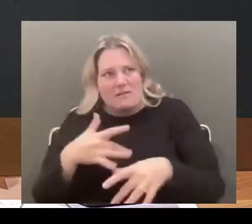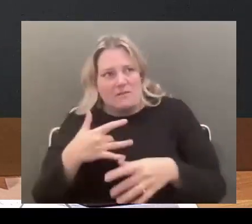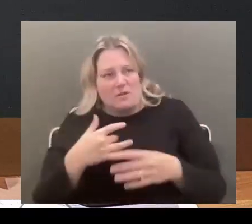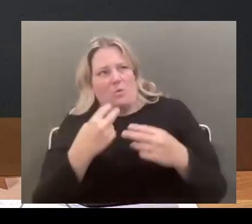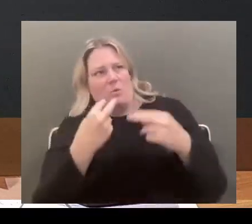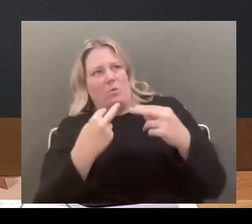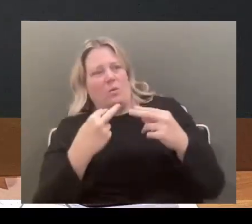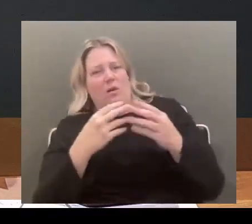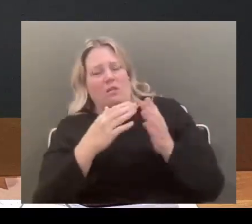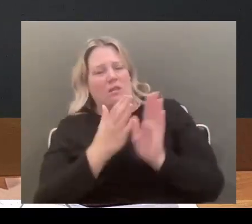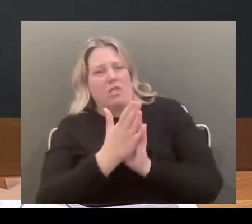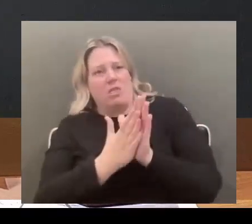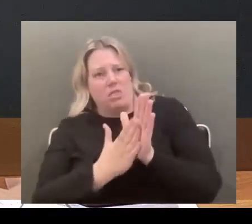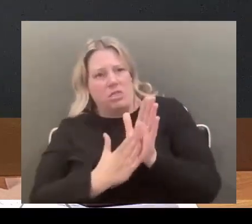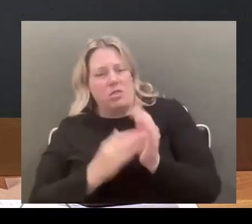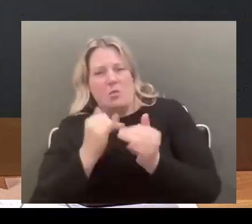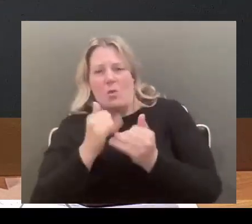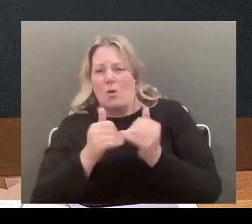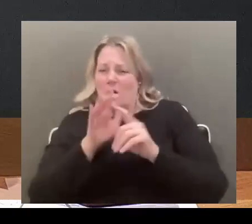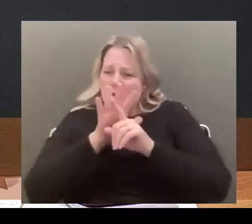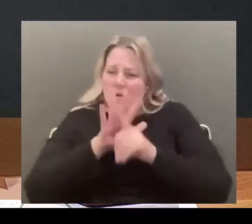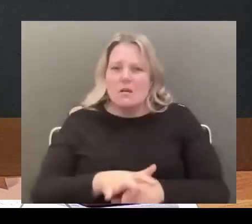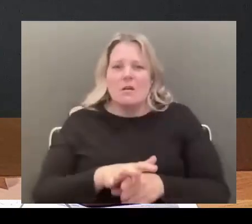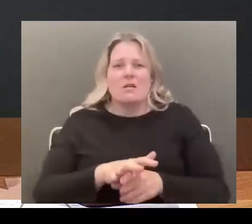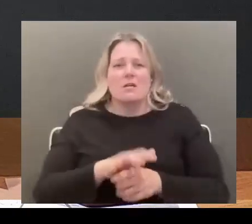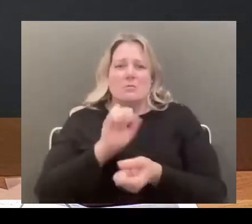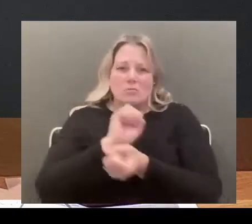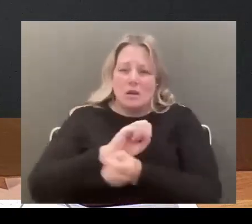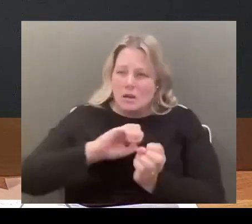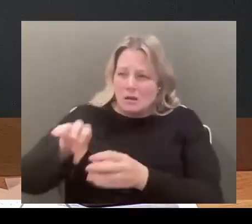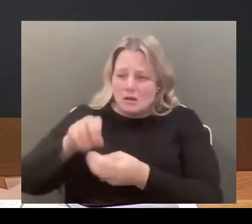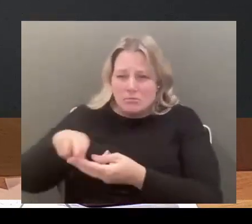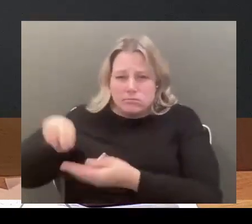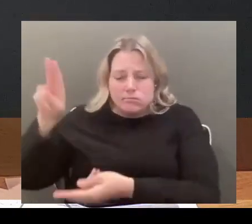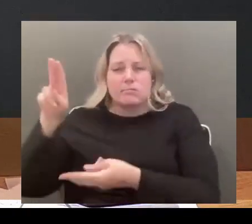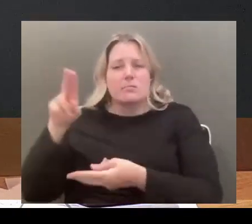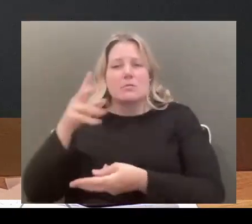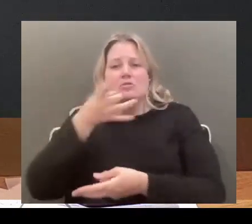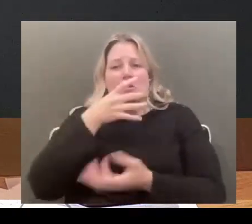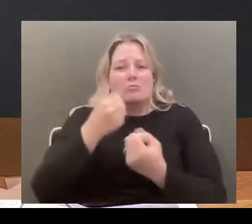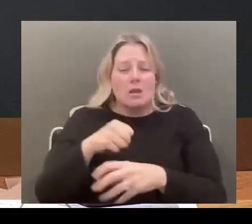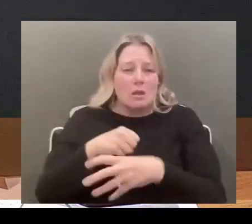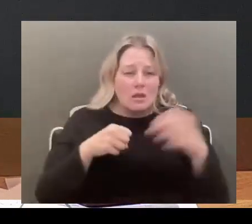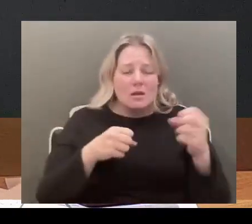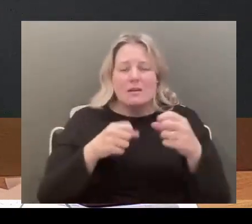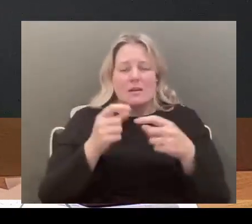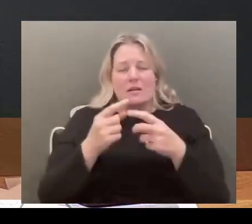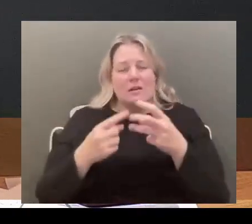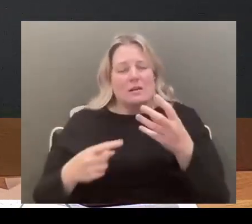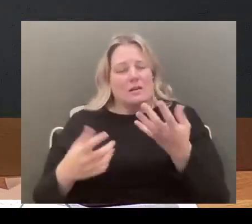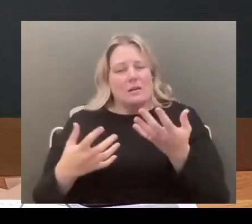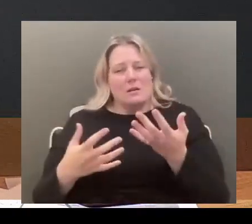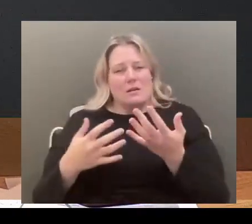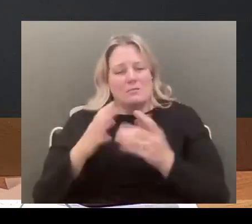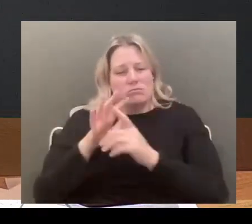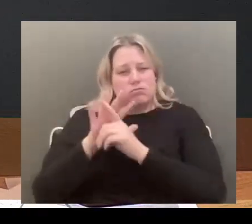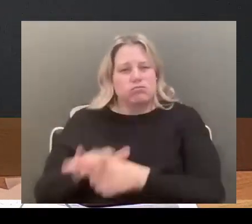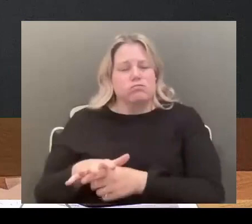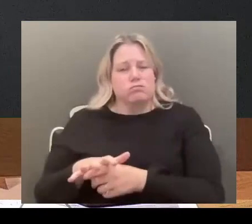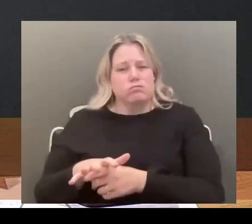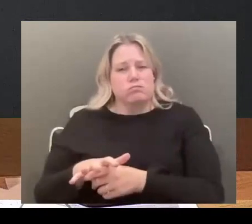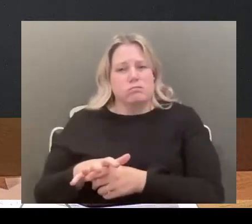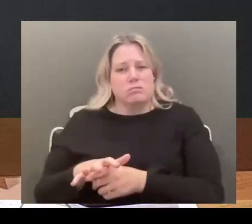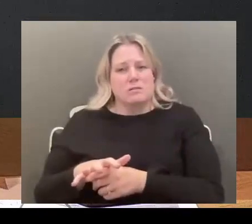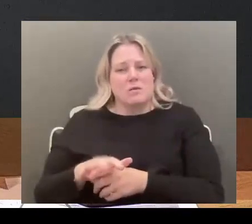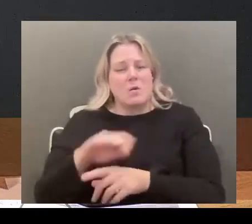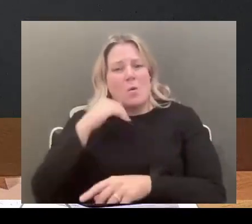in poverty in the justice system and the child protection system and so forth. So, you know, I guess it's just, you know, we're always seen as a barrier